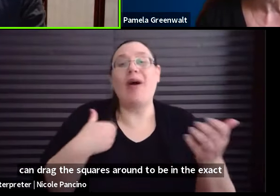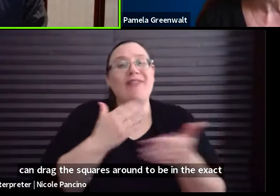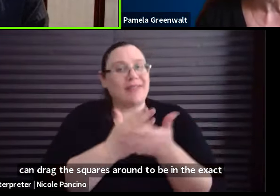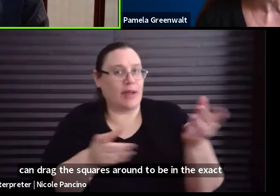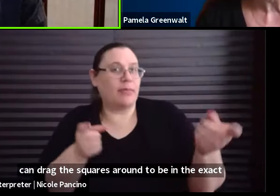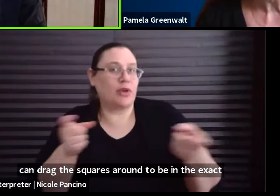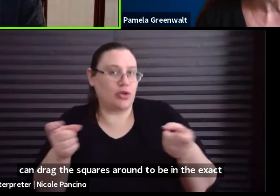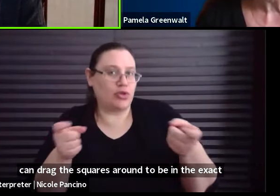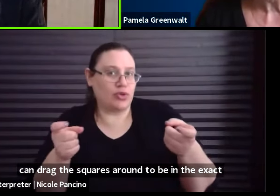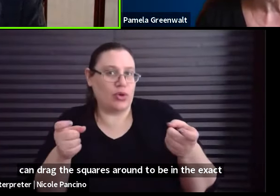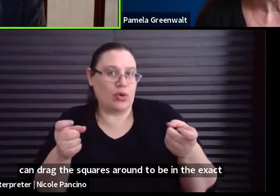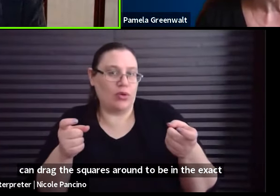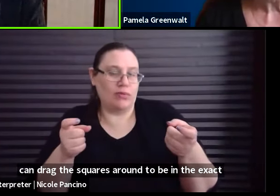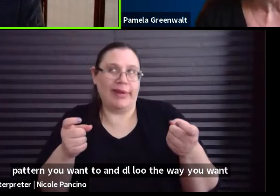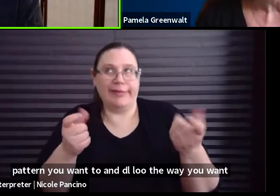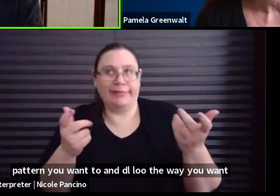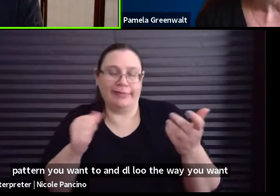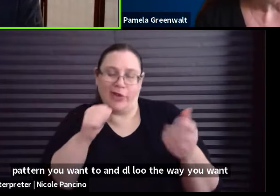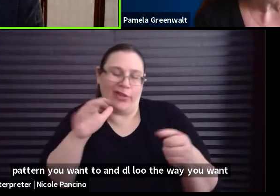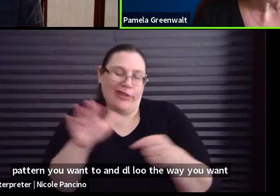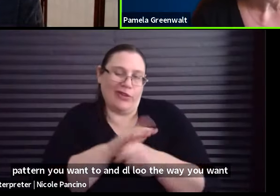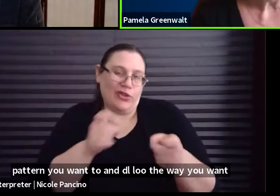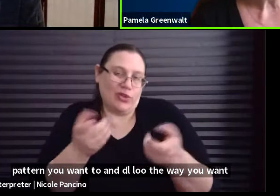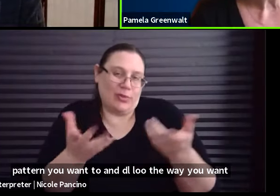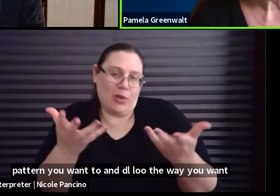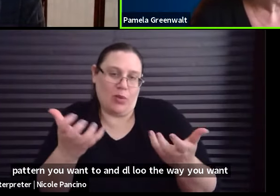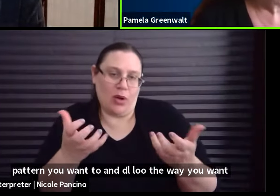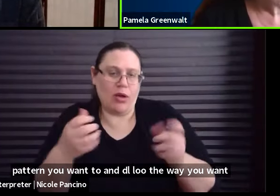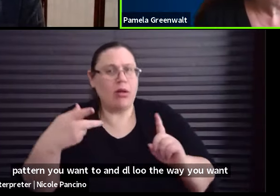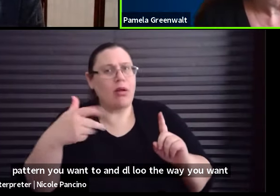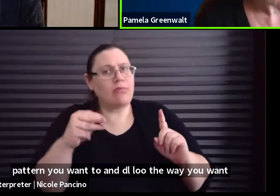maybe not as much as you'd like. That is so